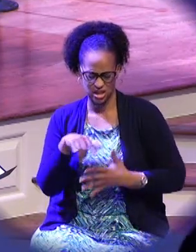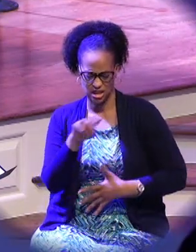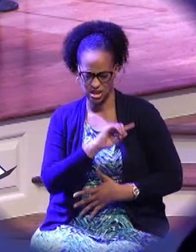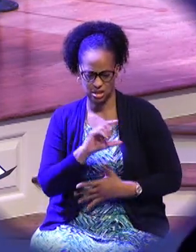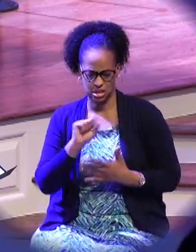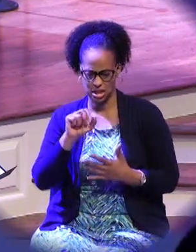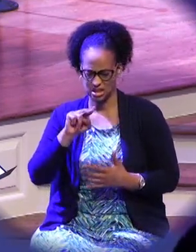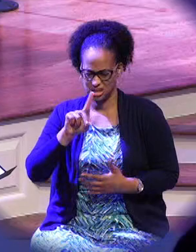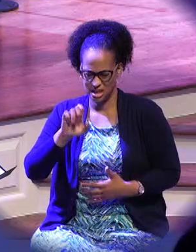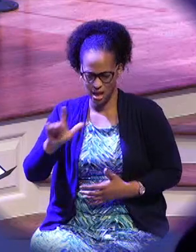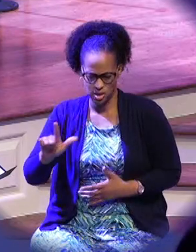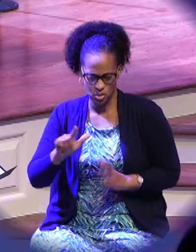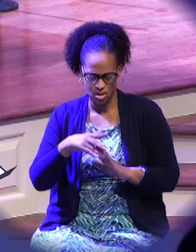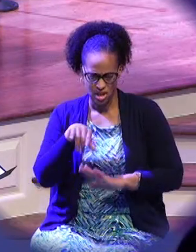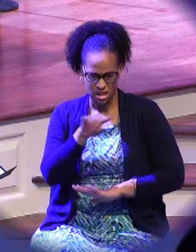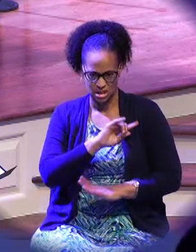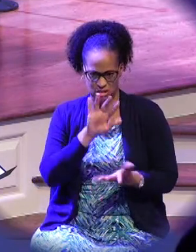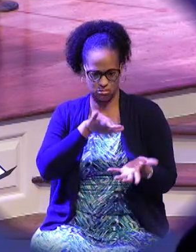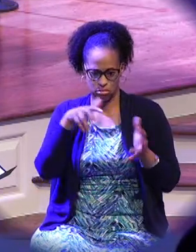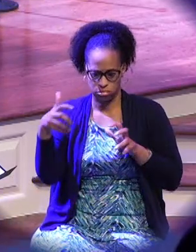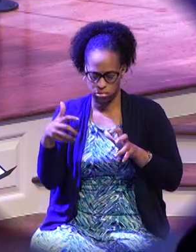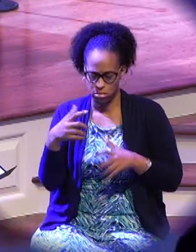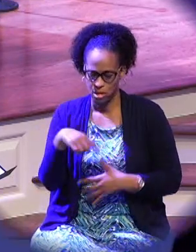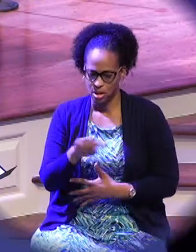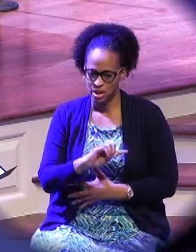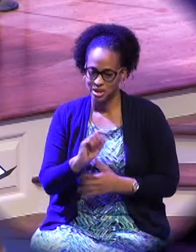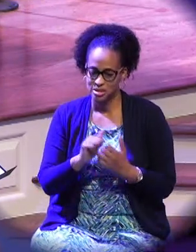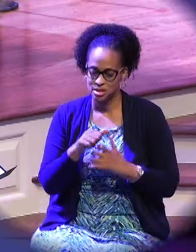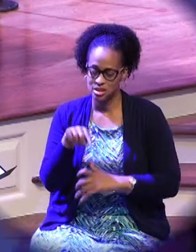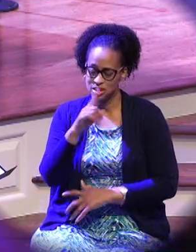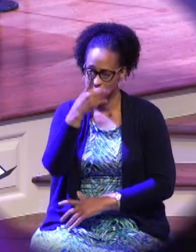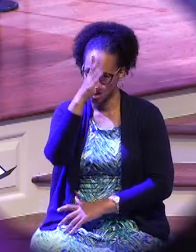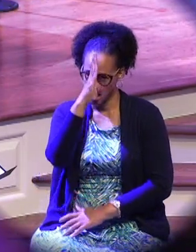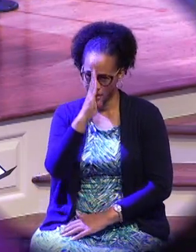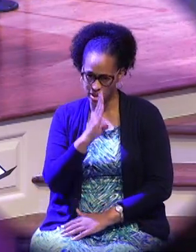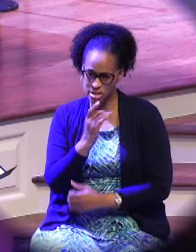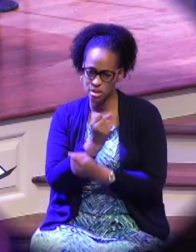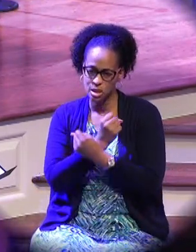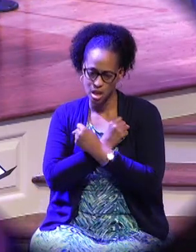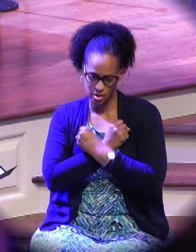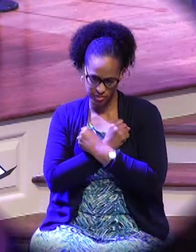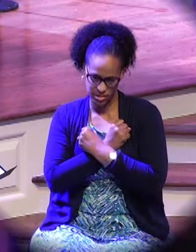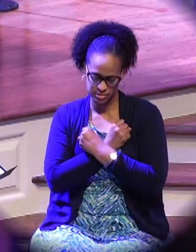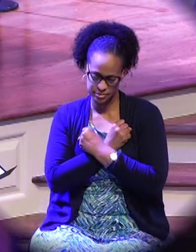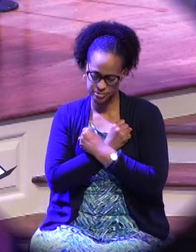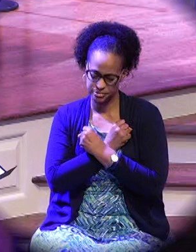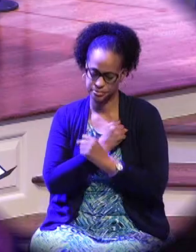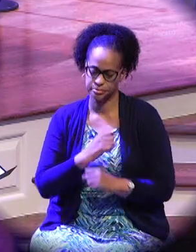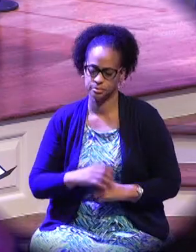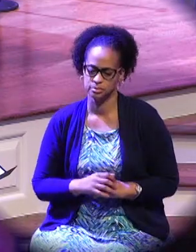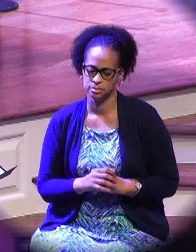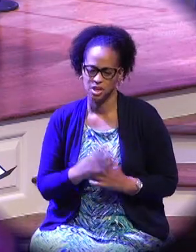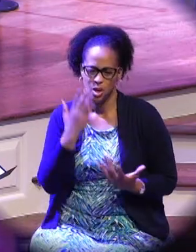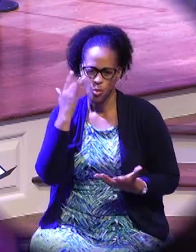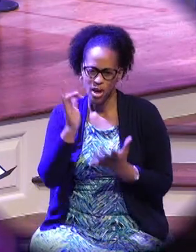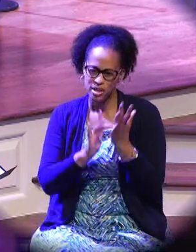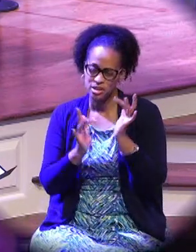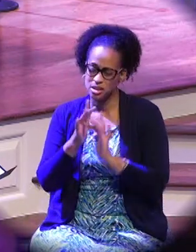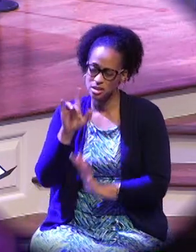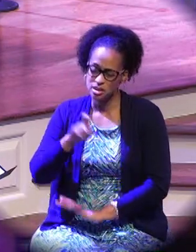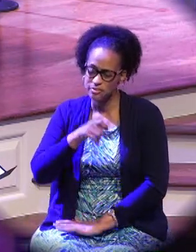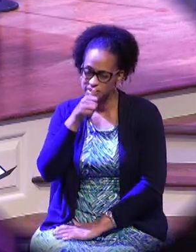what it is. It is the scandal of God's love. Why did Jesus have to